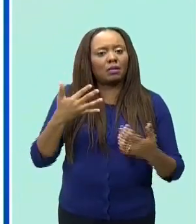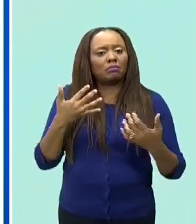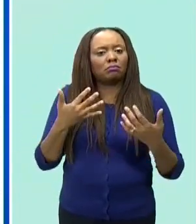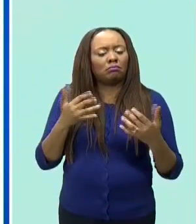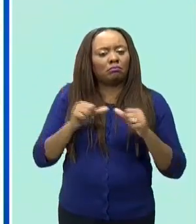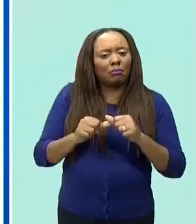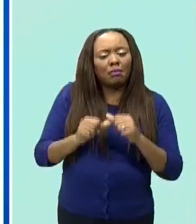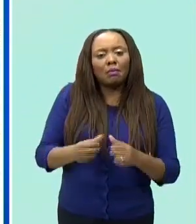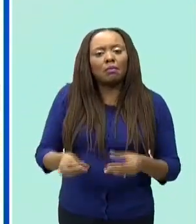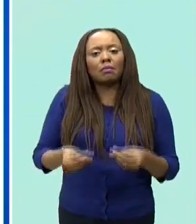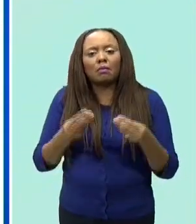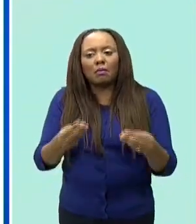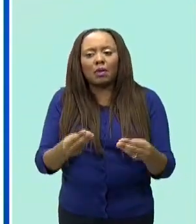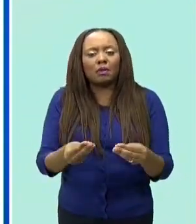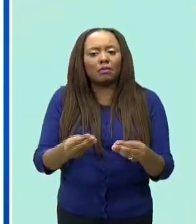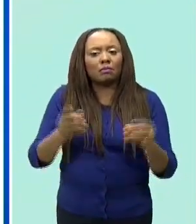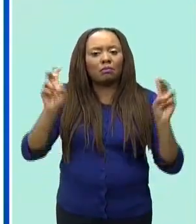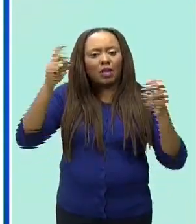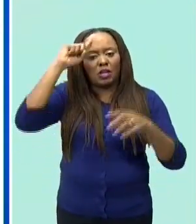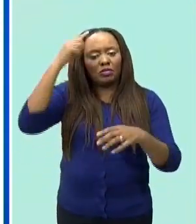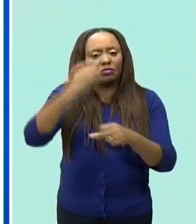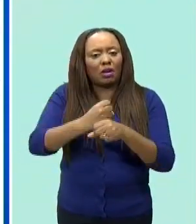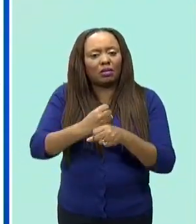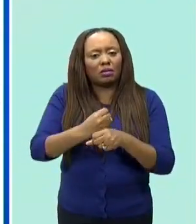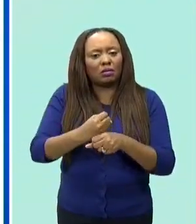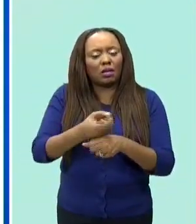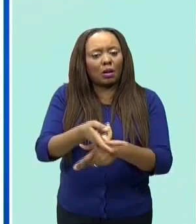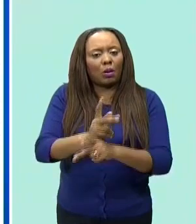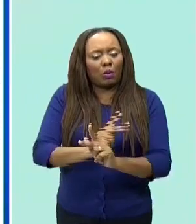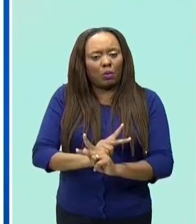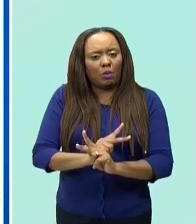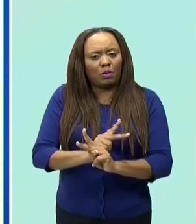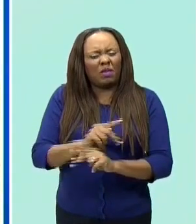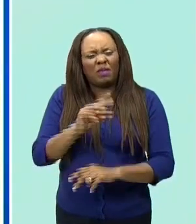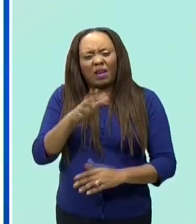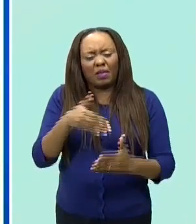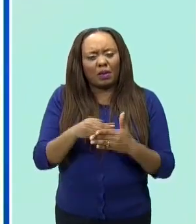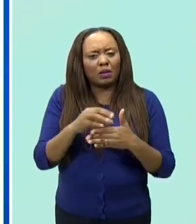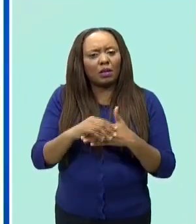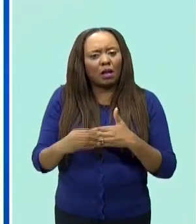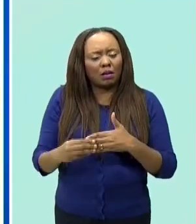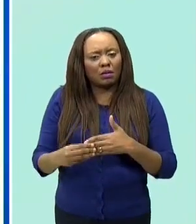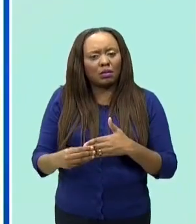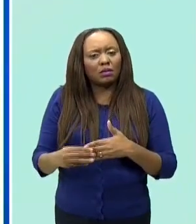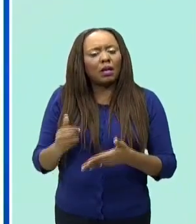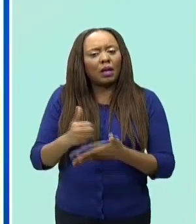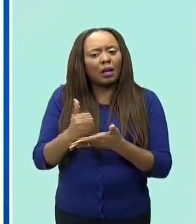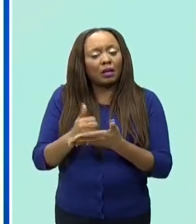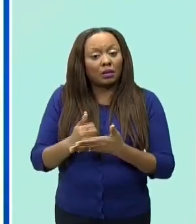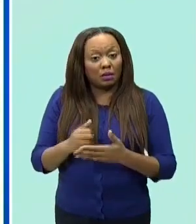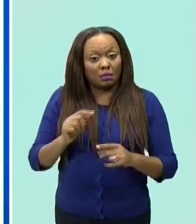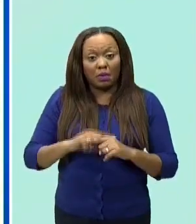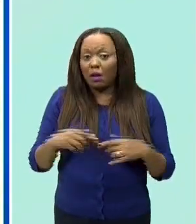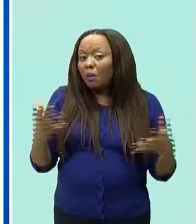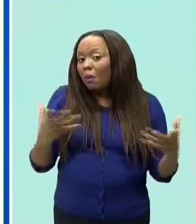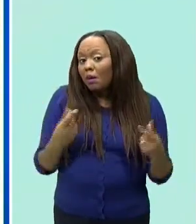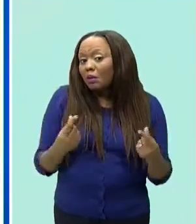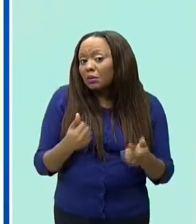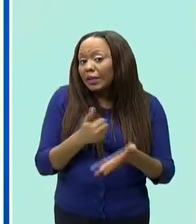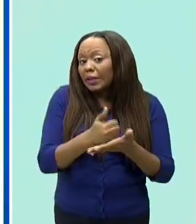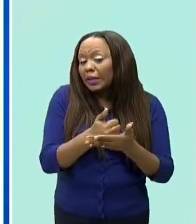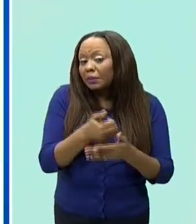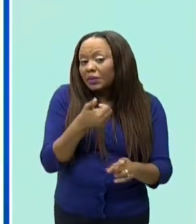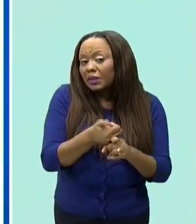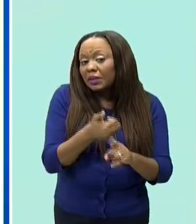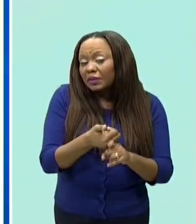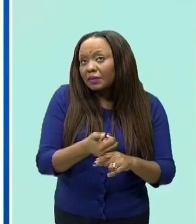help people start and expand their businesses. But is there anything entrepreneurs can do to help themselves? Catherine Daniel of